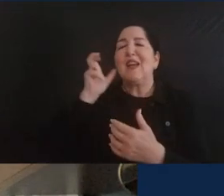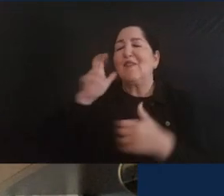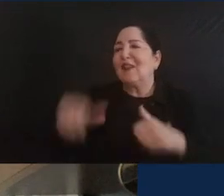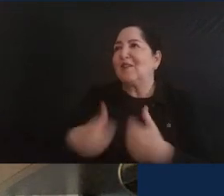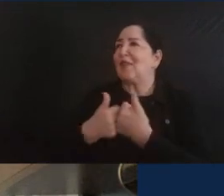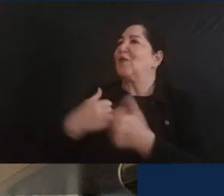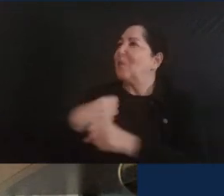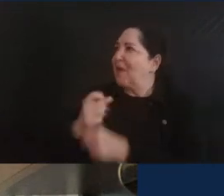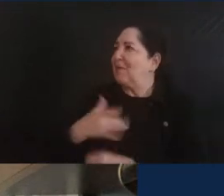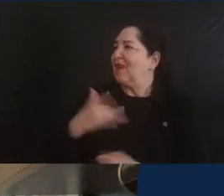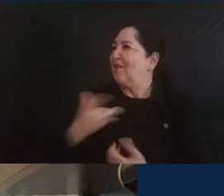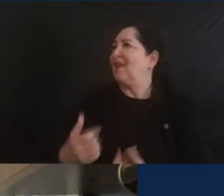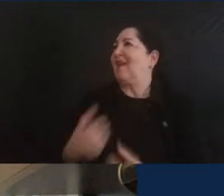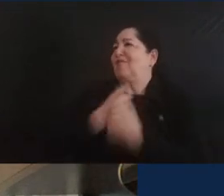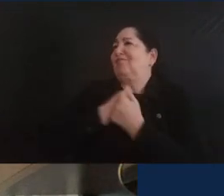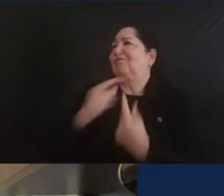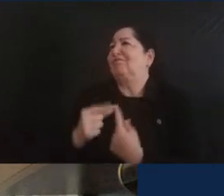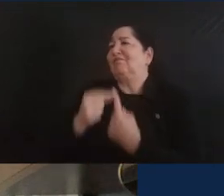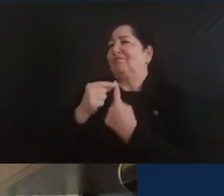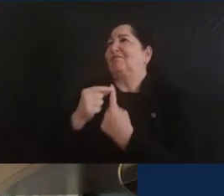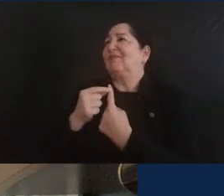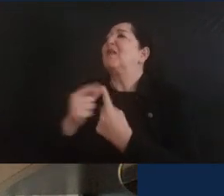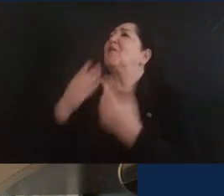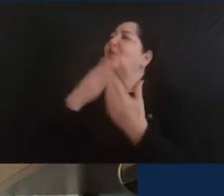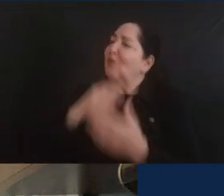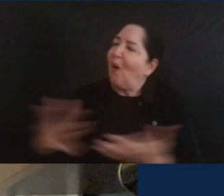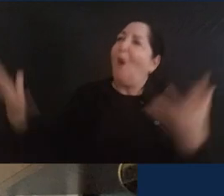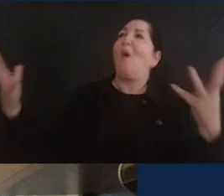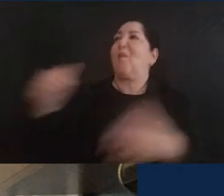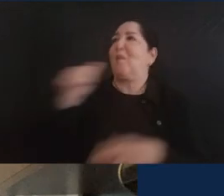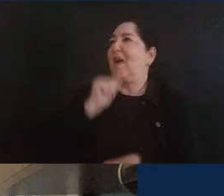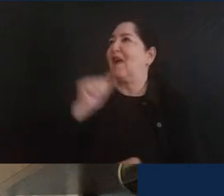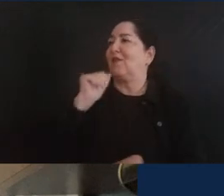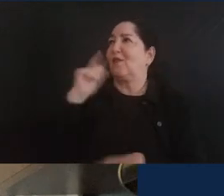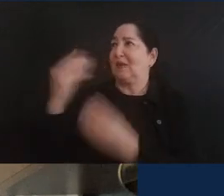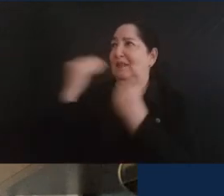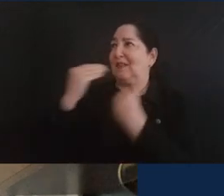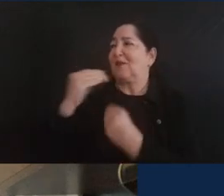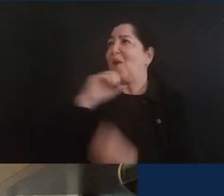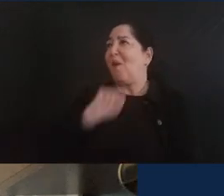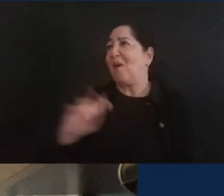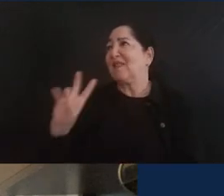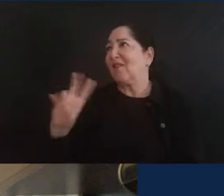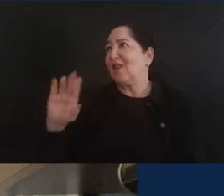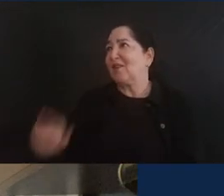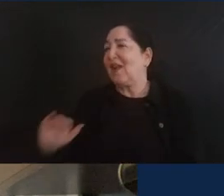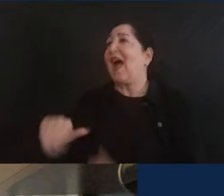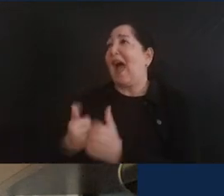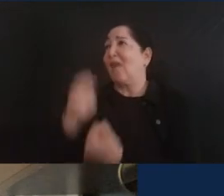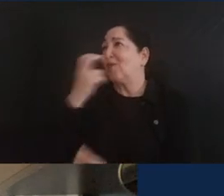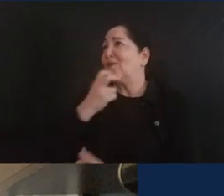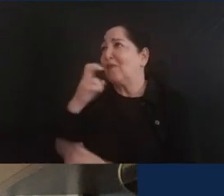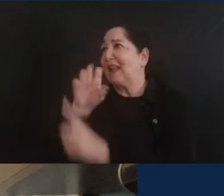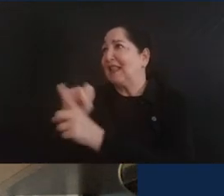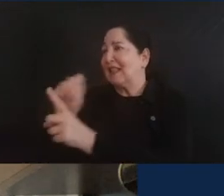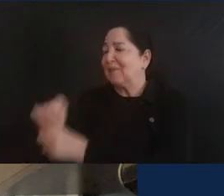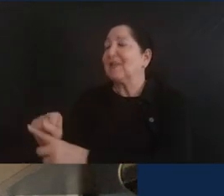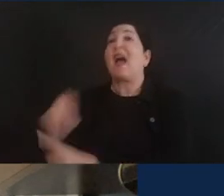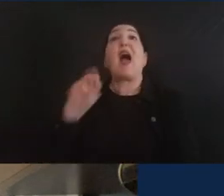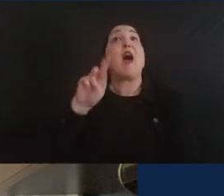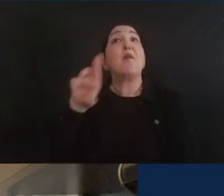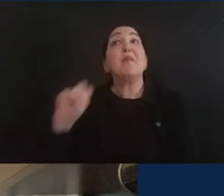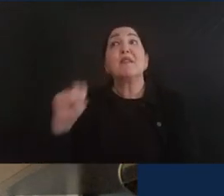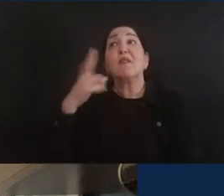loved despite the hearing challenges in his life that made him feel different, for being so patient while teaching this 7-year-old how to read